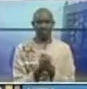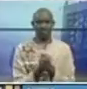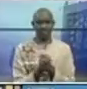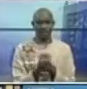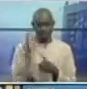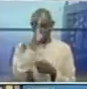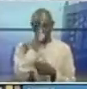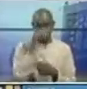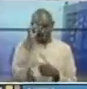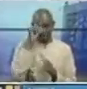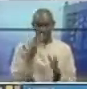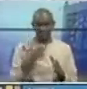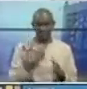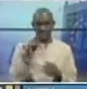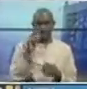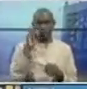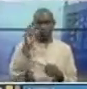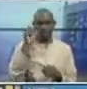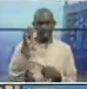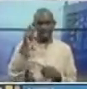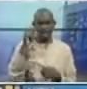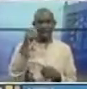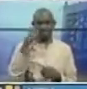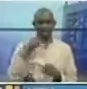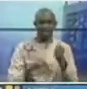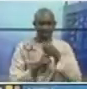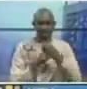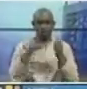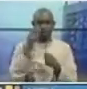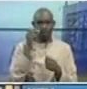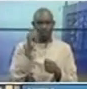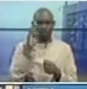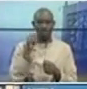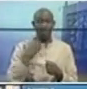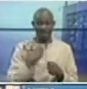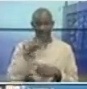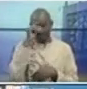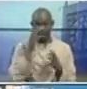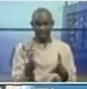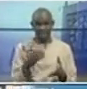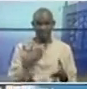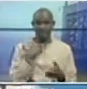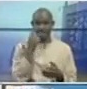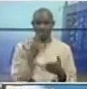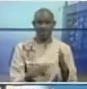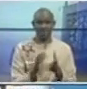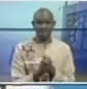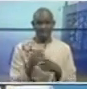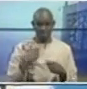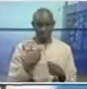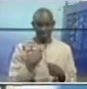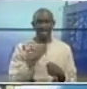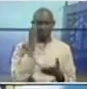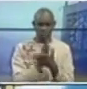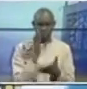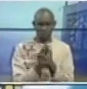Yes. Bungoma Governor Ken Lusaka also threw his weight behind Kombo. Nikiwa gavana wenu hapa leo, nimekuja kusema kwamba